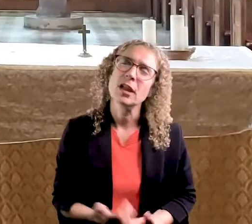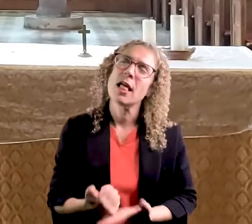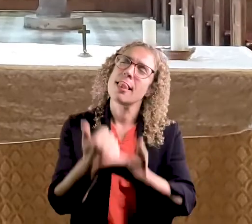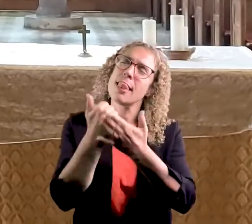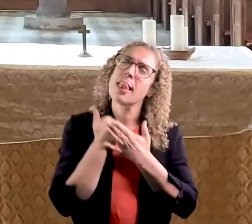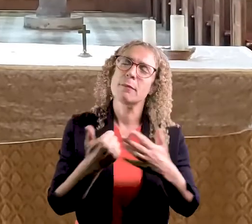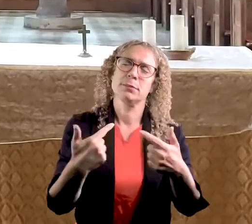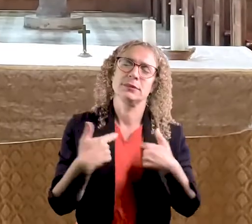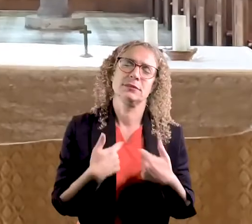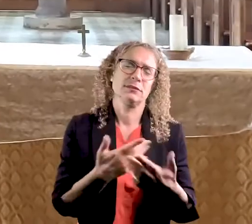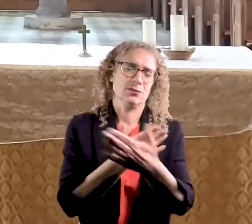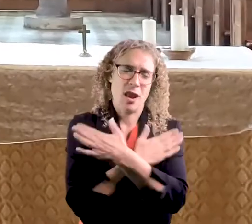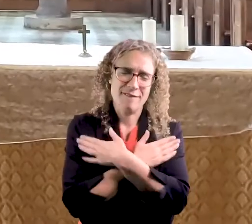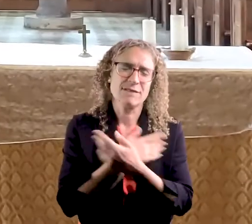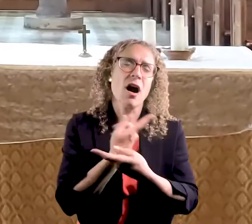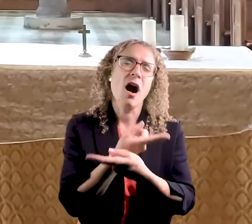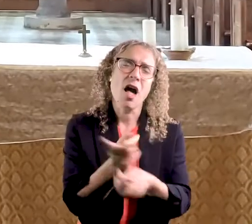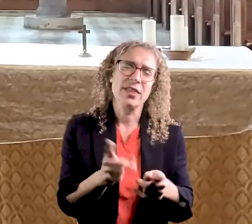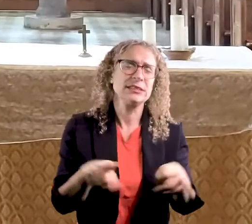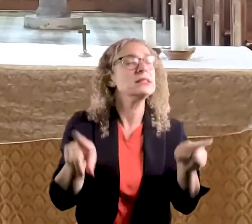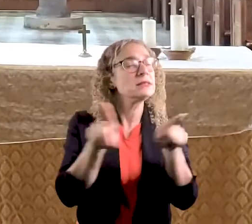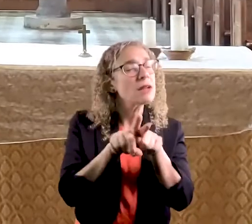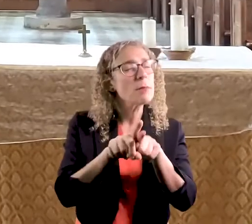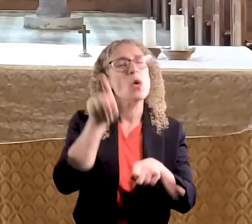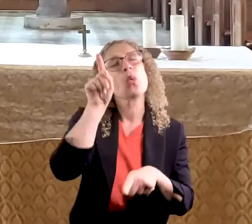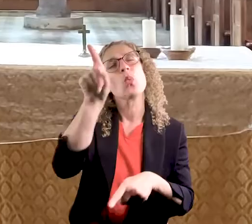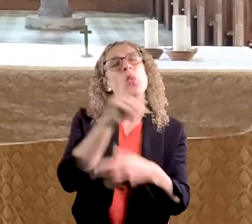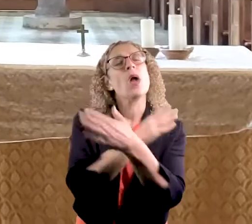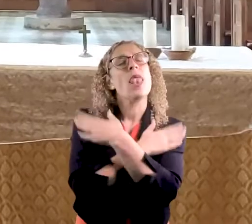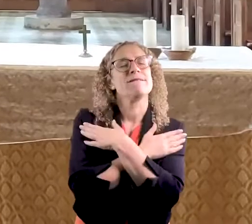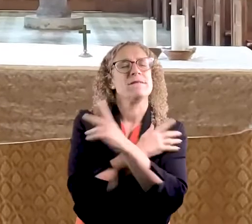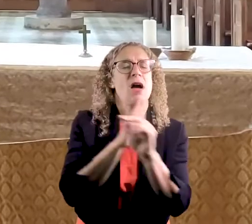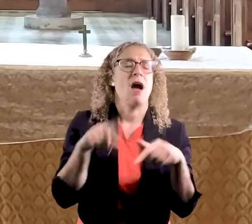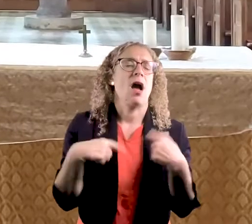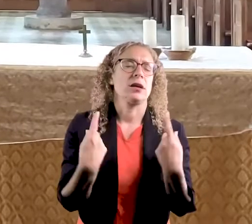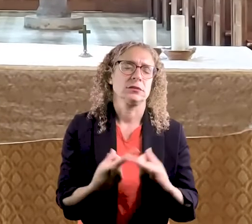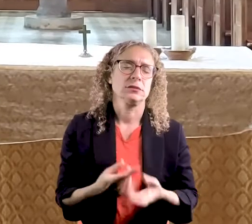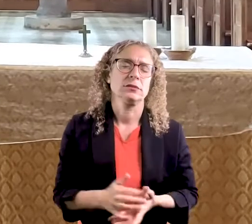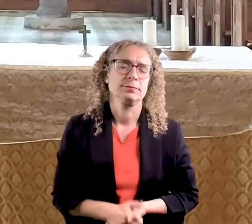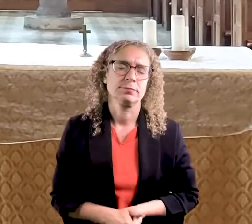Help us to love others as you love us.